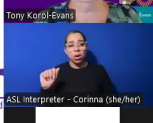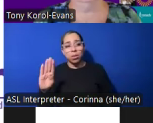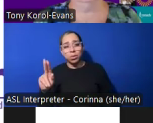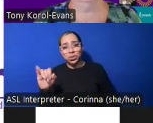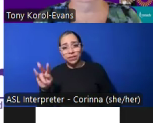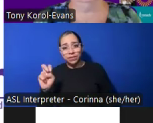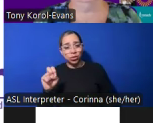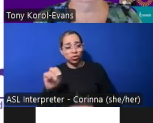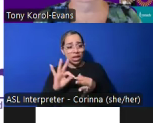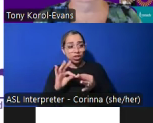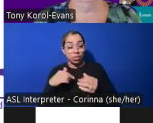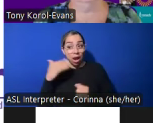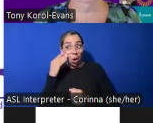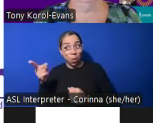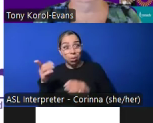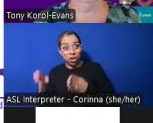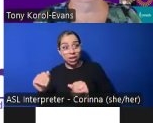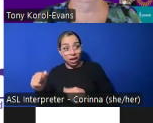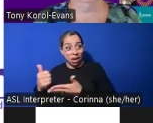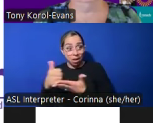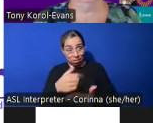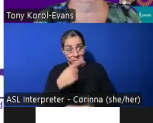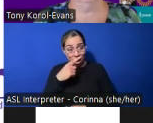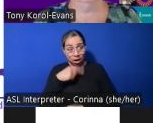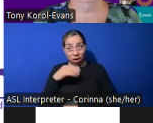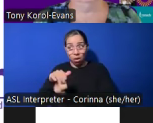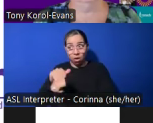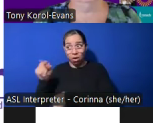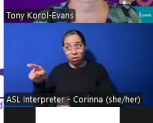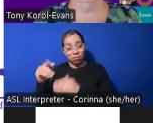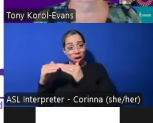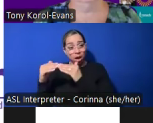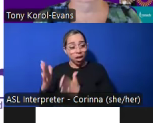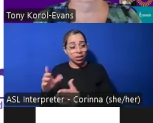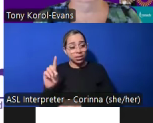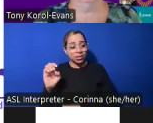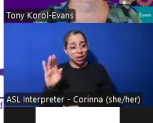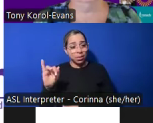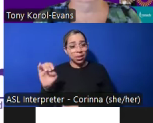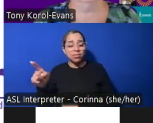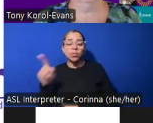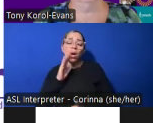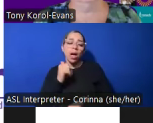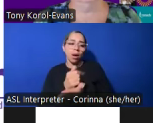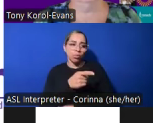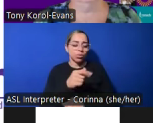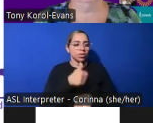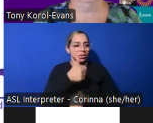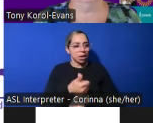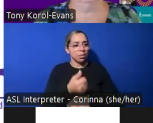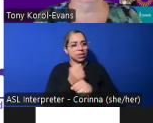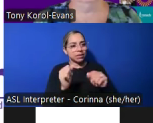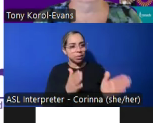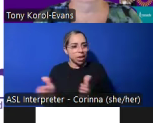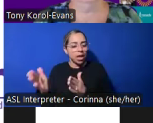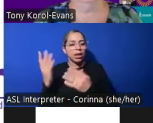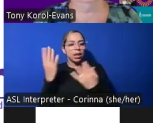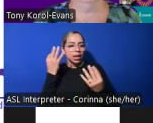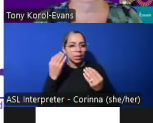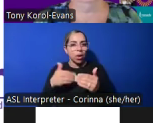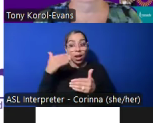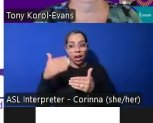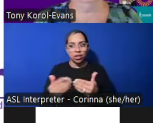is. Would it be okay if I called my colleague Debbie? She can help you develop a safety plan, think about next steps.